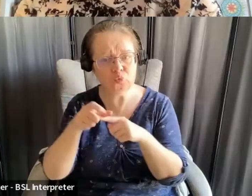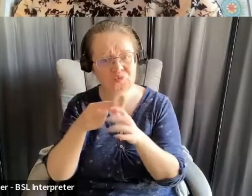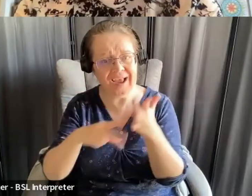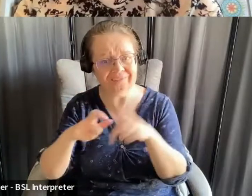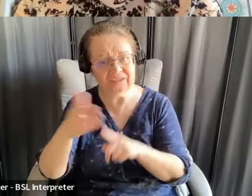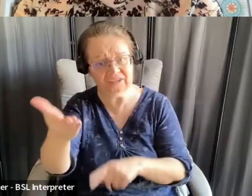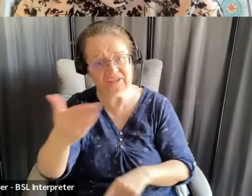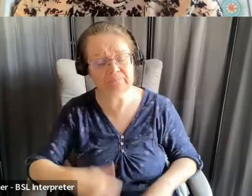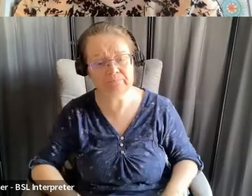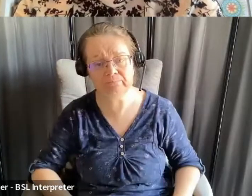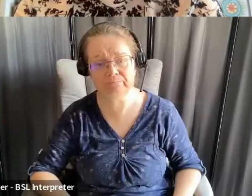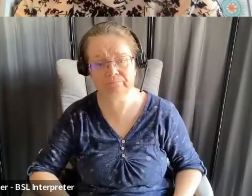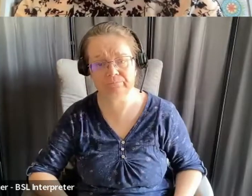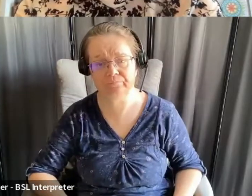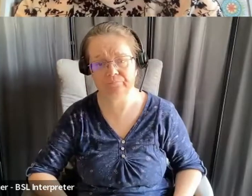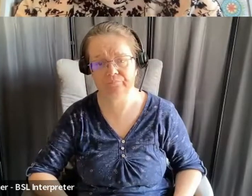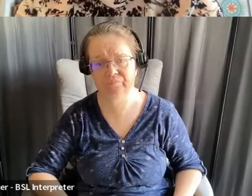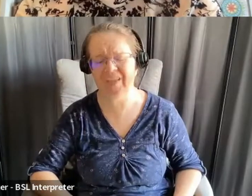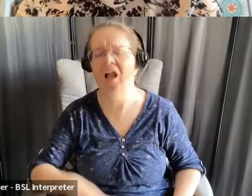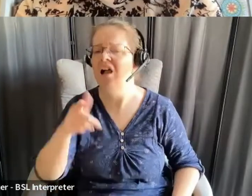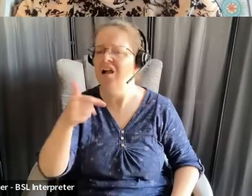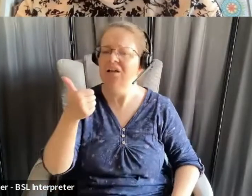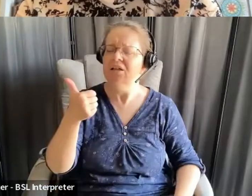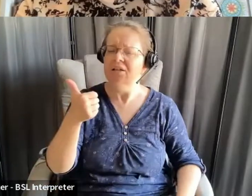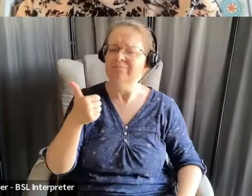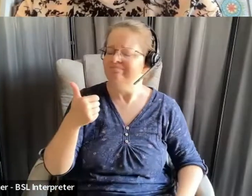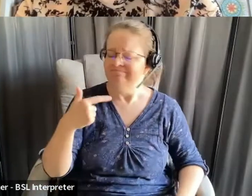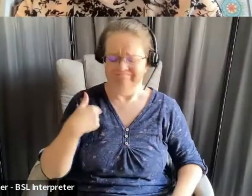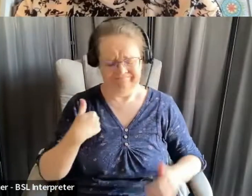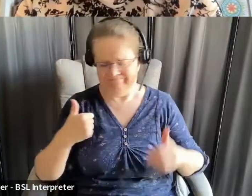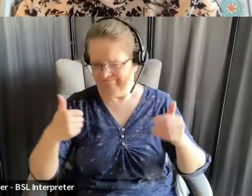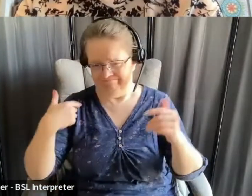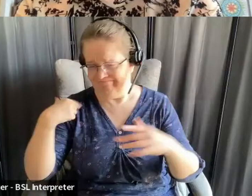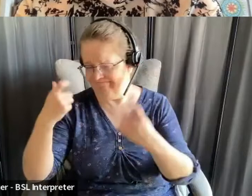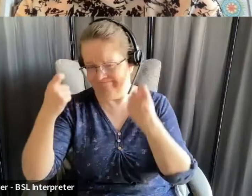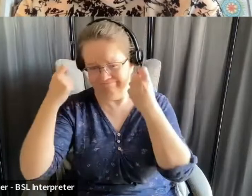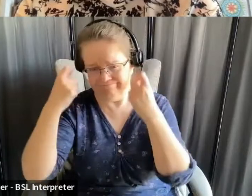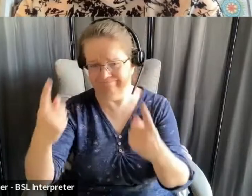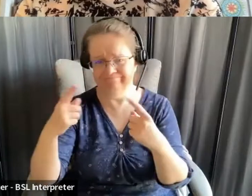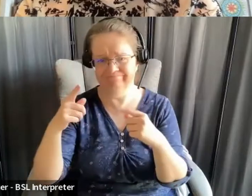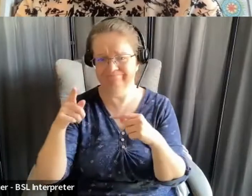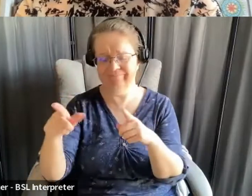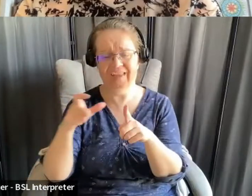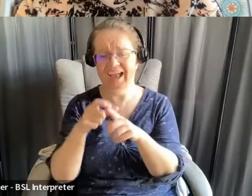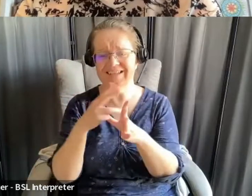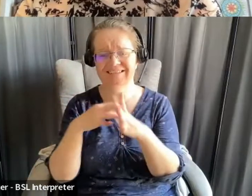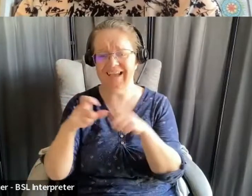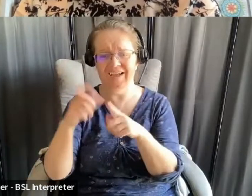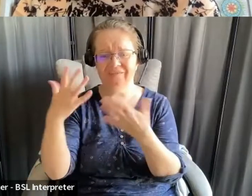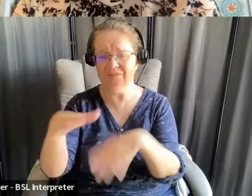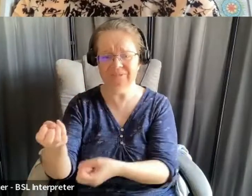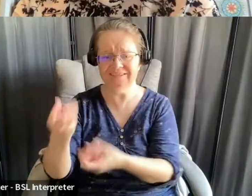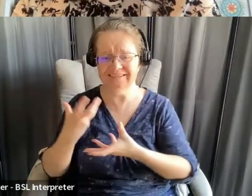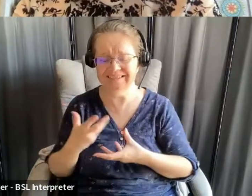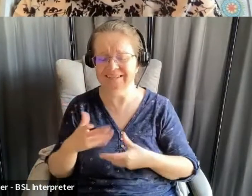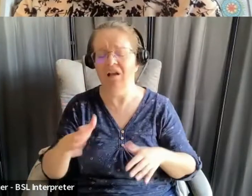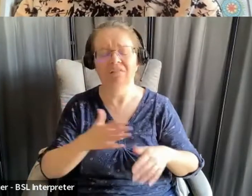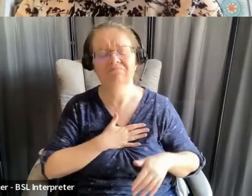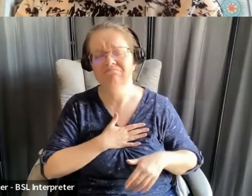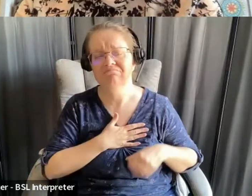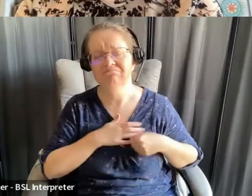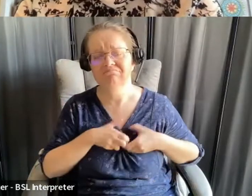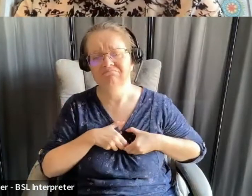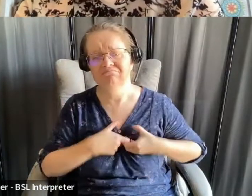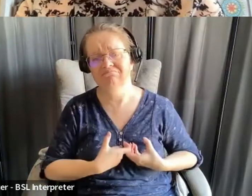Yeah, I totally hear what's being said. And, you know, it just breaks my heart to think